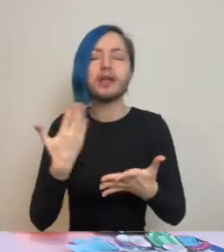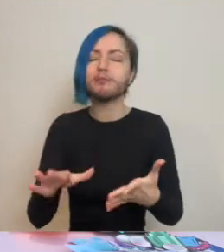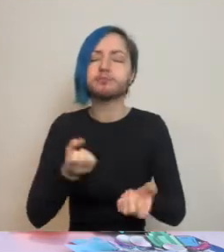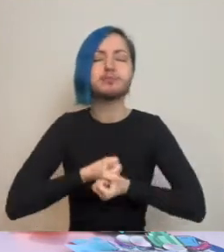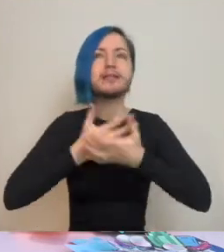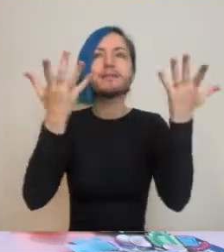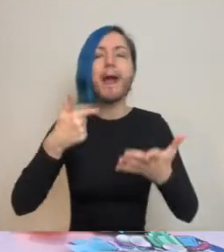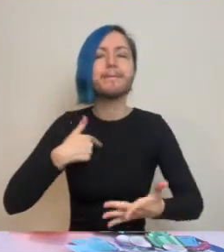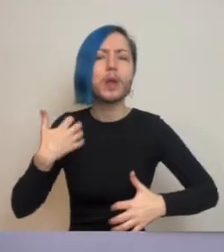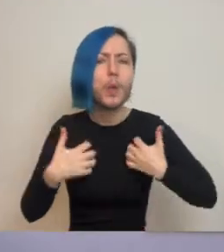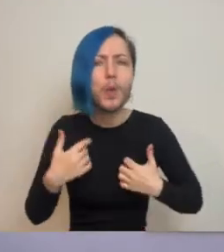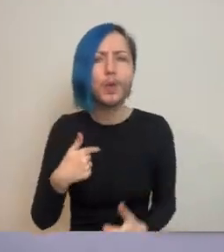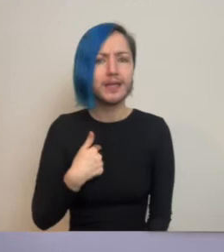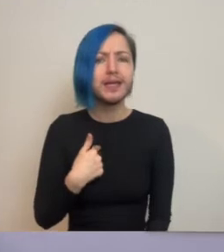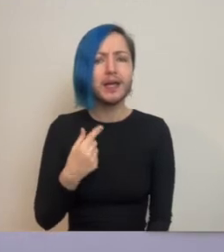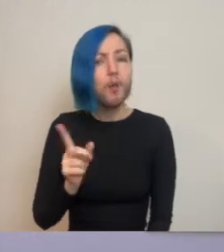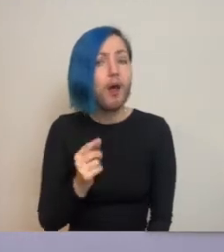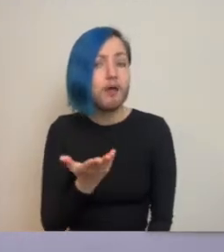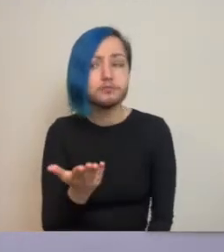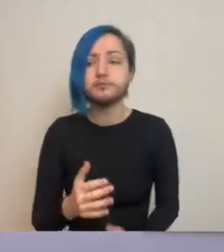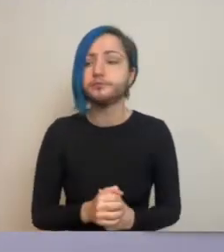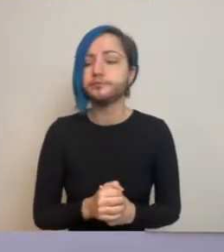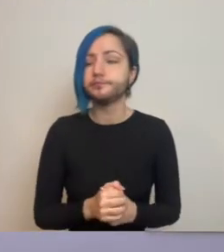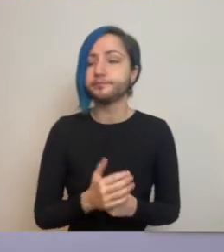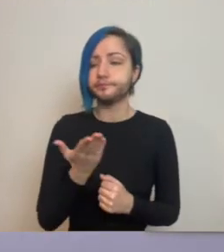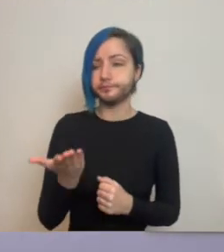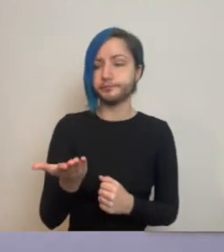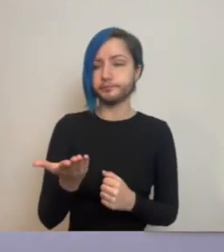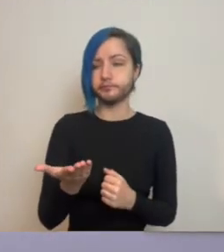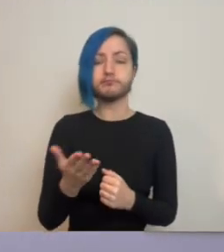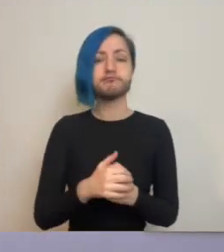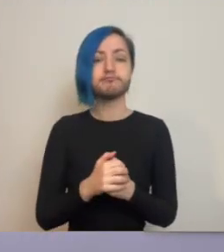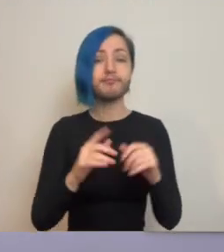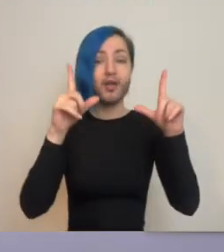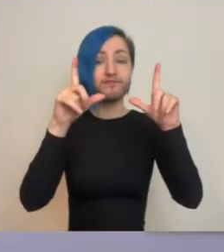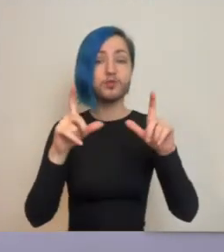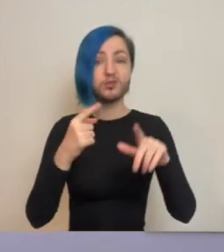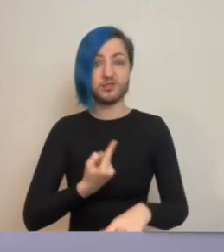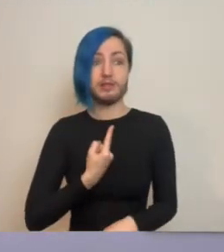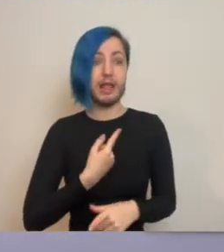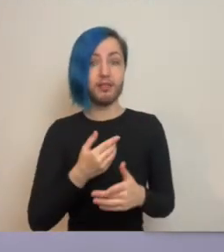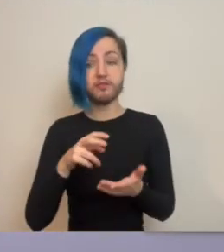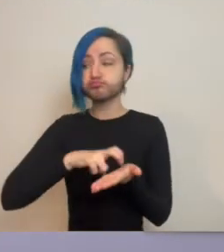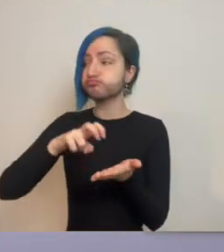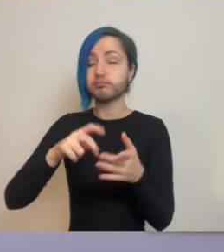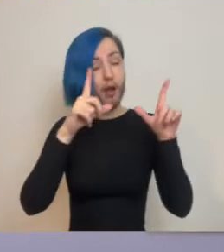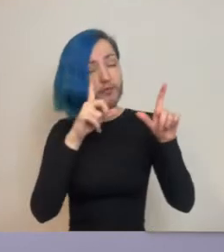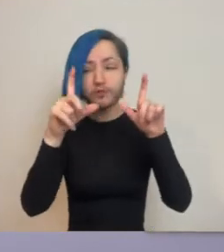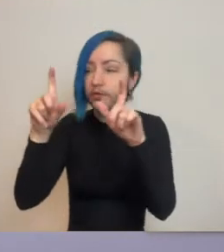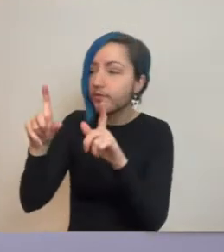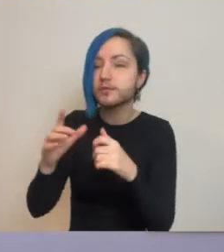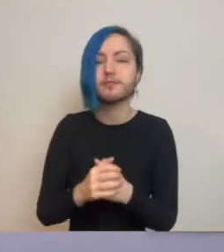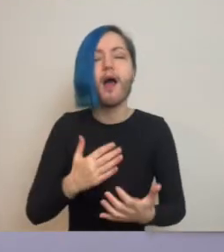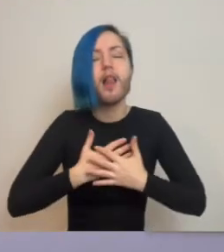me and get me excited are, I have photographs that I take when I'm out on the streets. I really